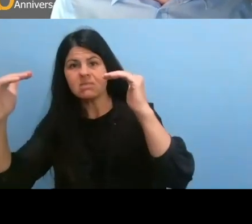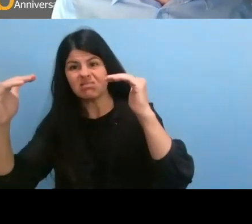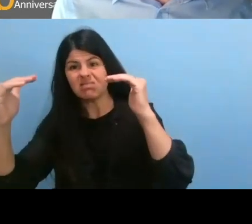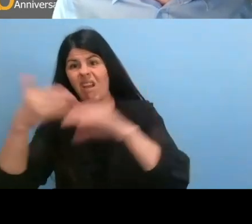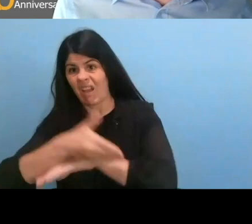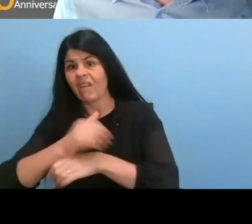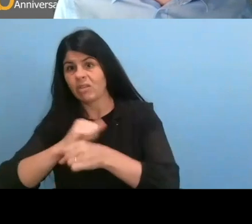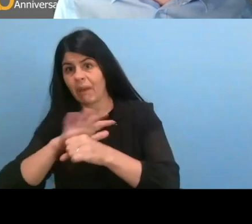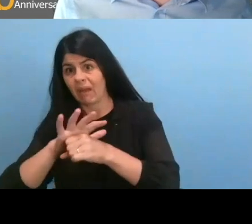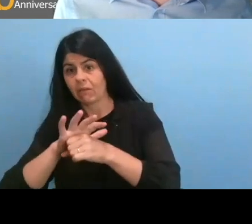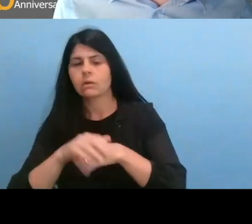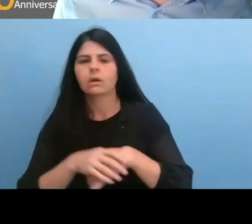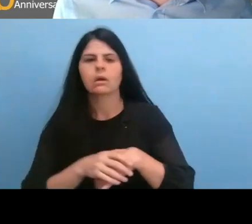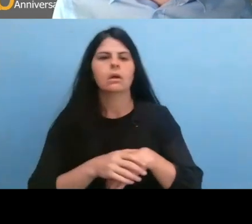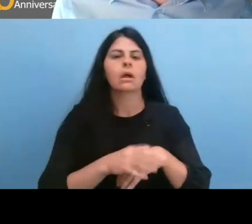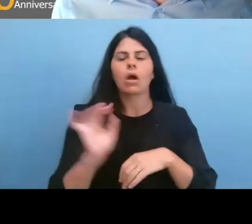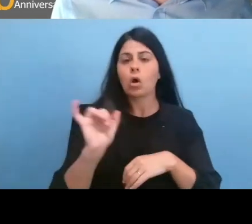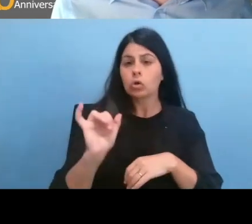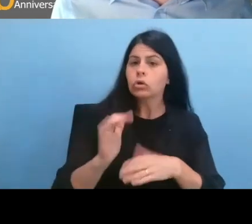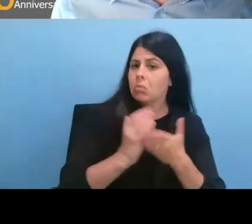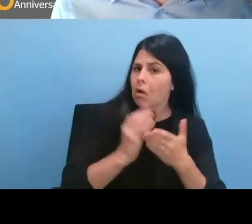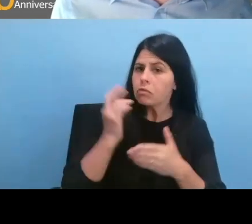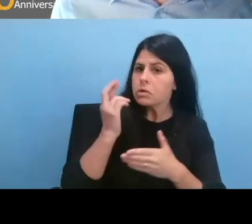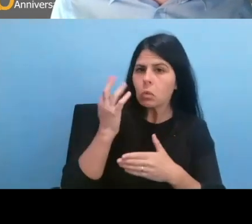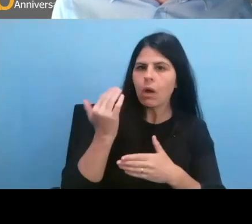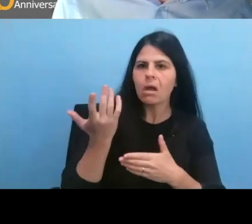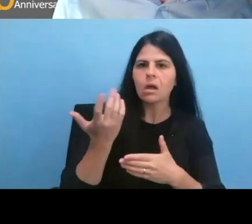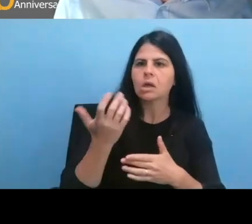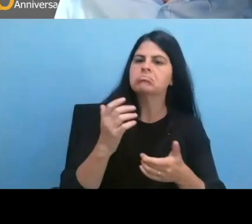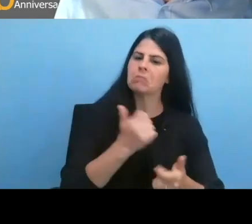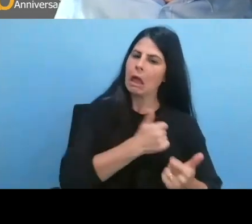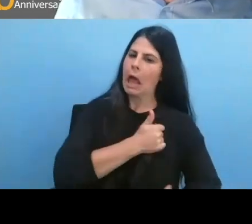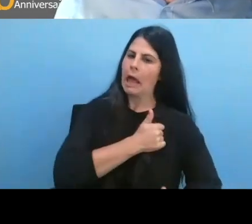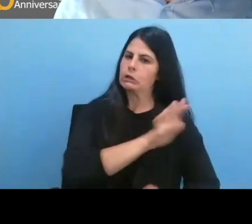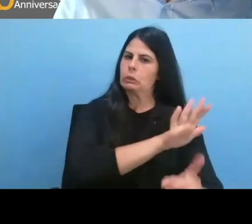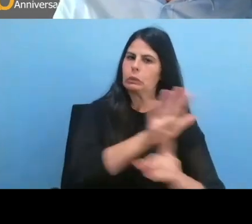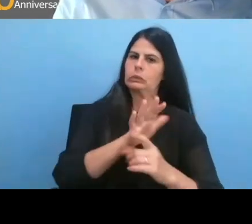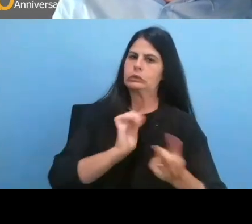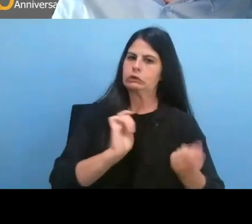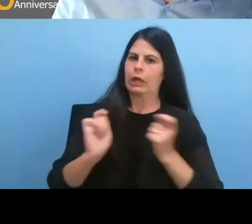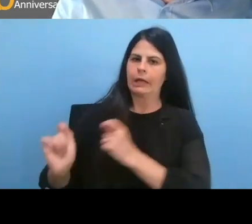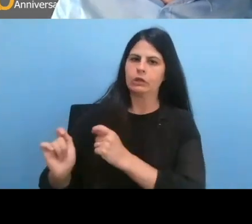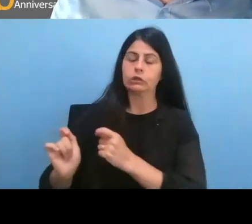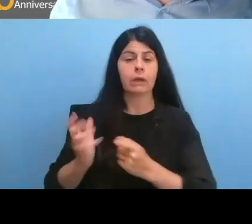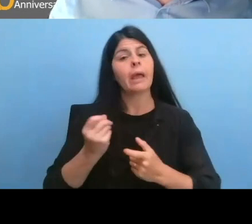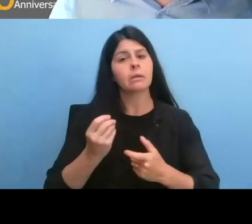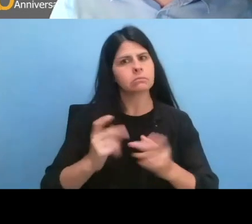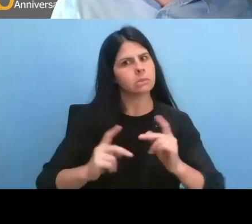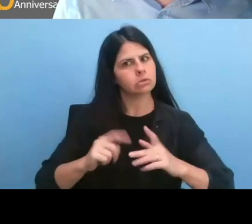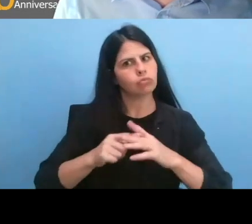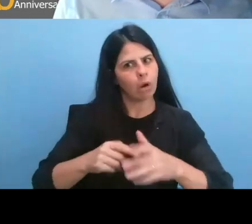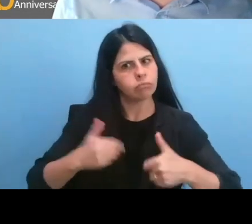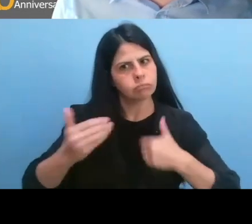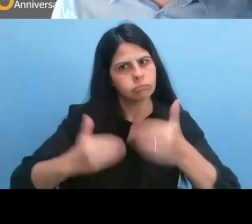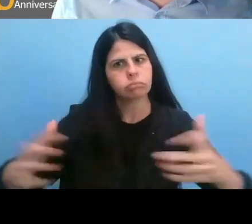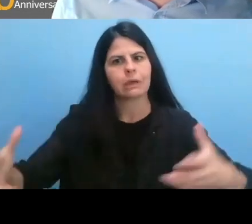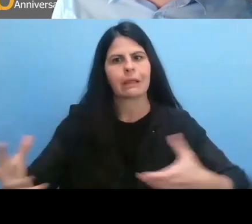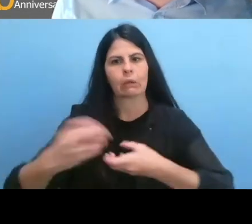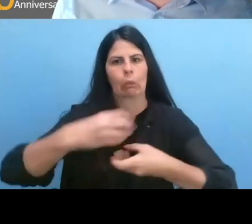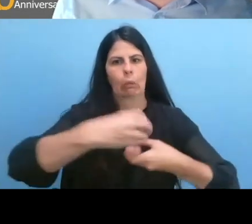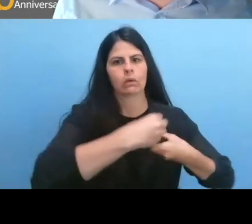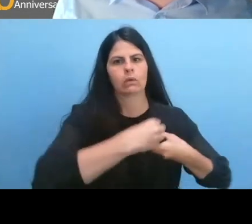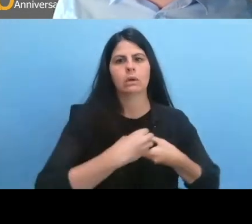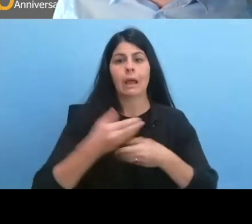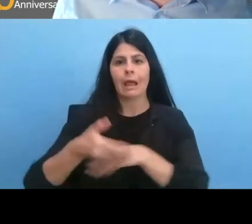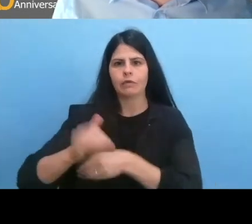in part because of changes in attitude and inclusion that came about during the pandemic when folks were forced